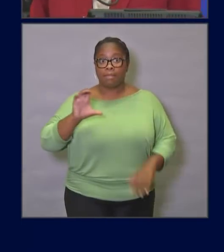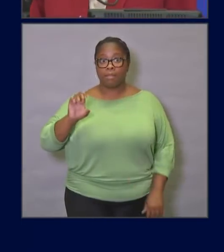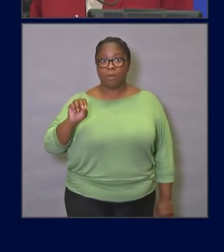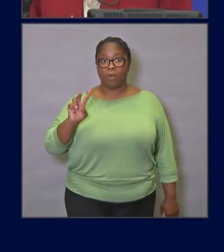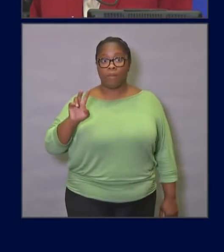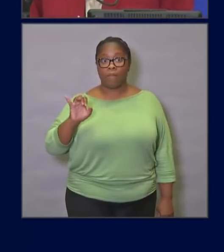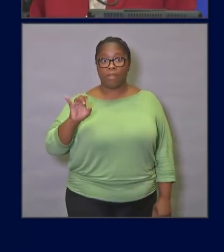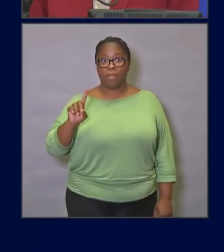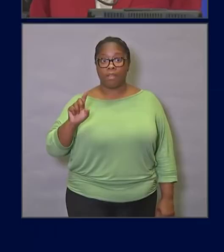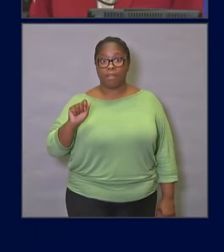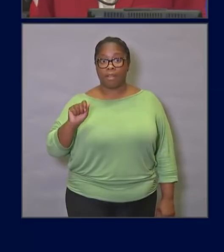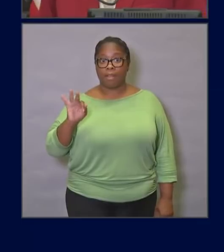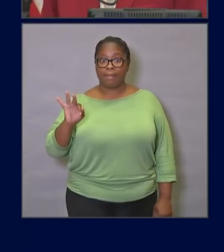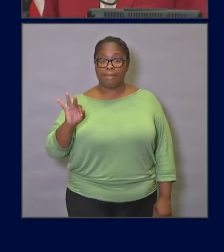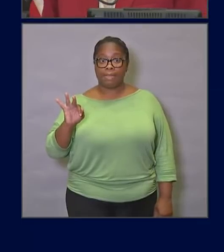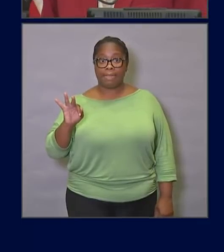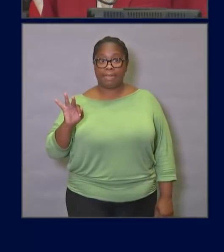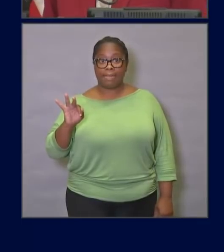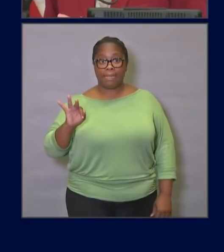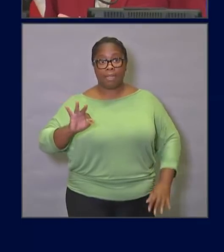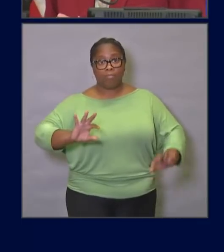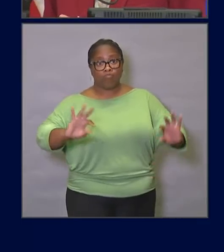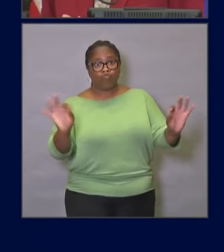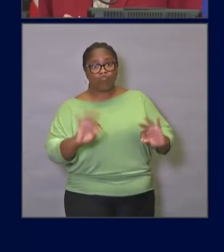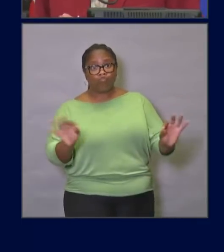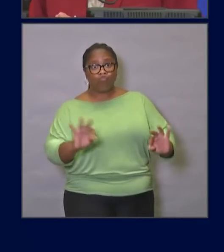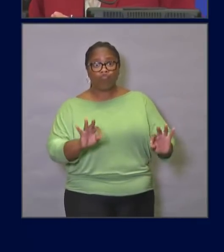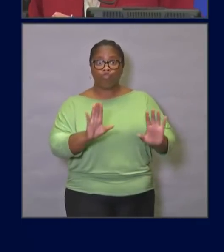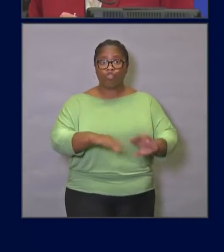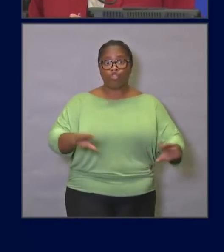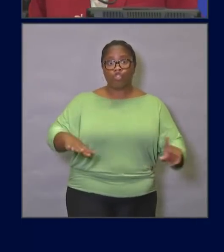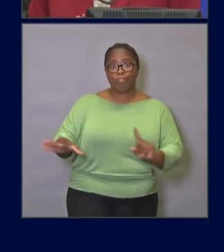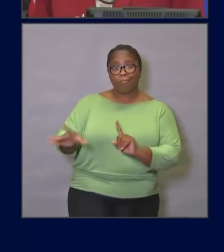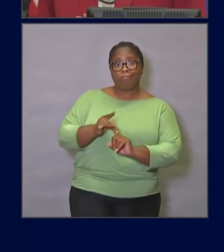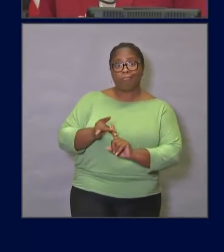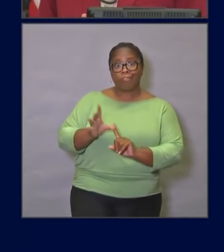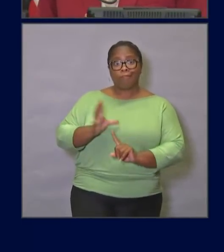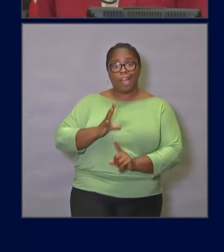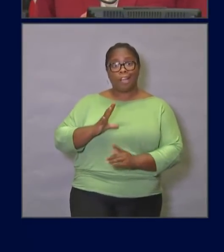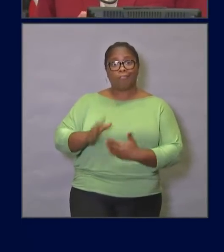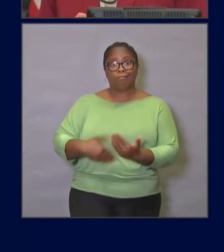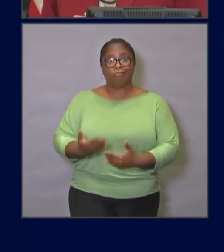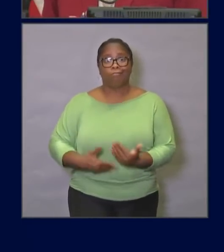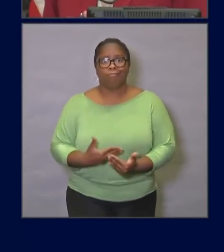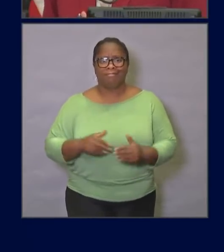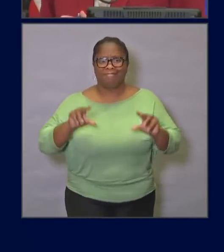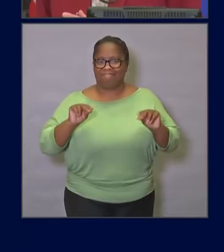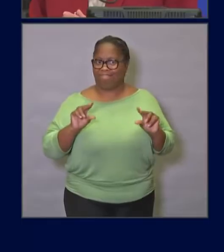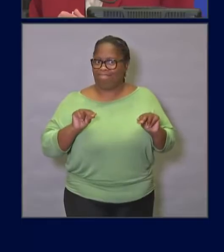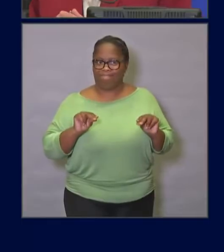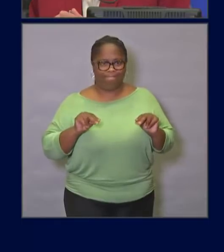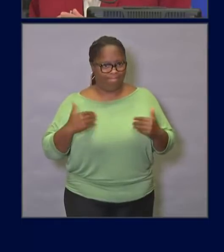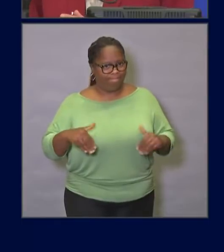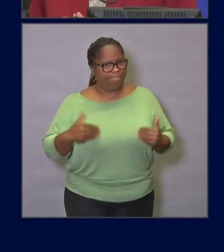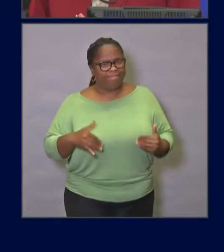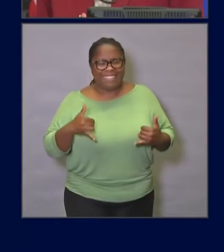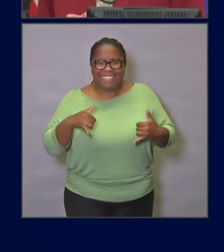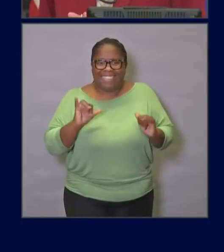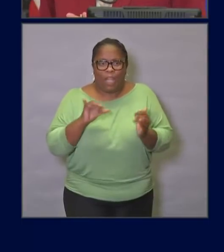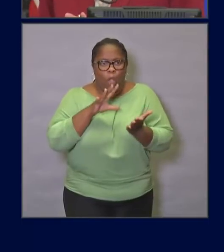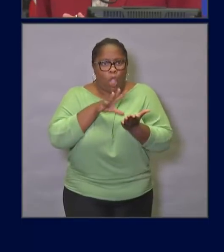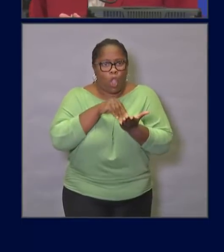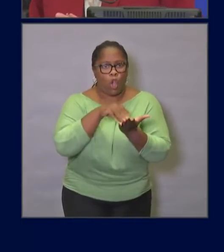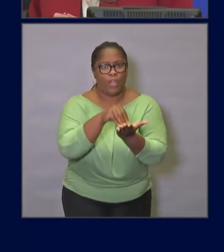is a completely benign disease in children, and we still have a lot to learn about both the short and long-term impacts